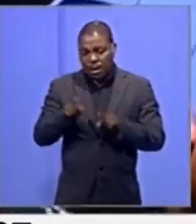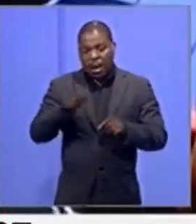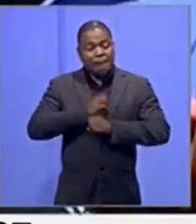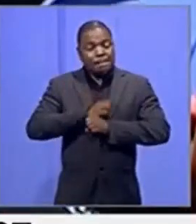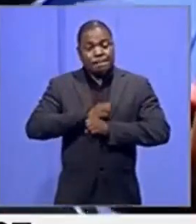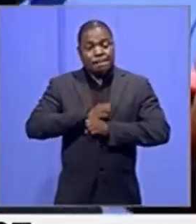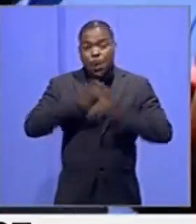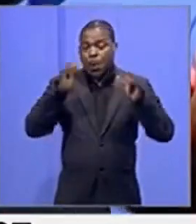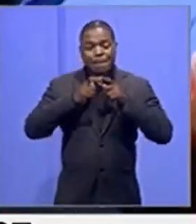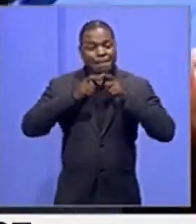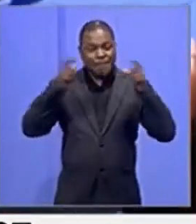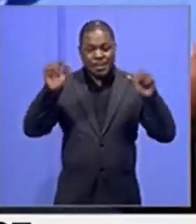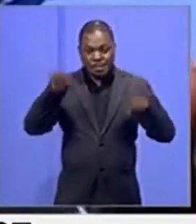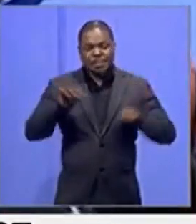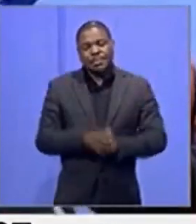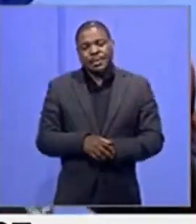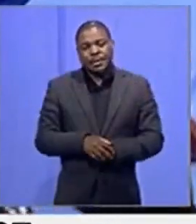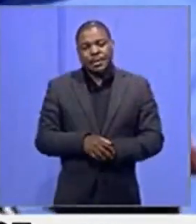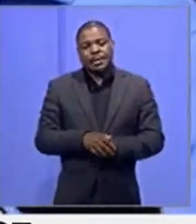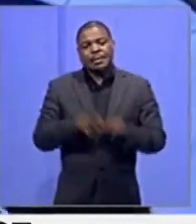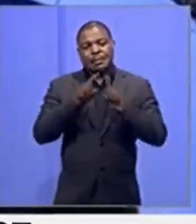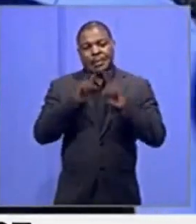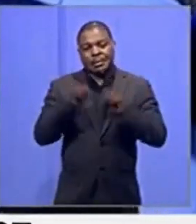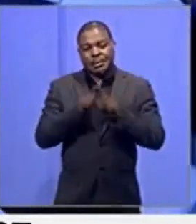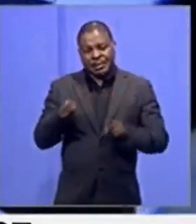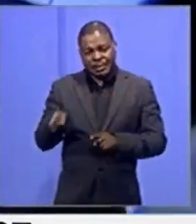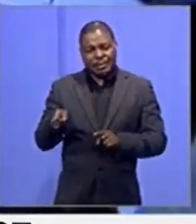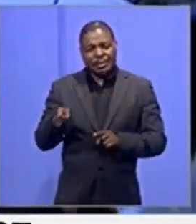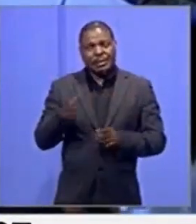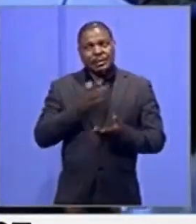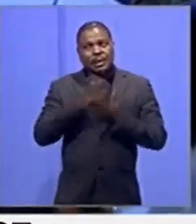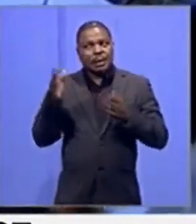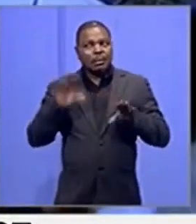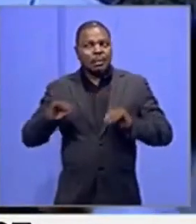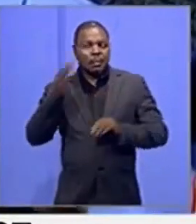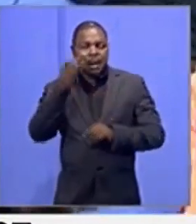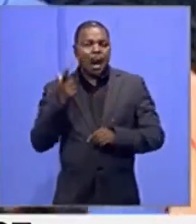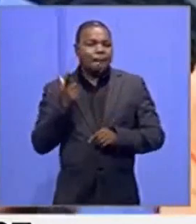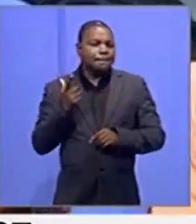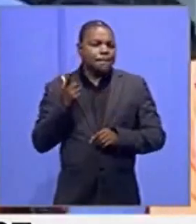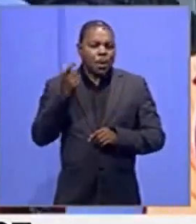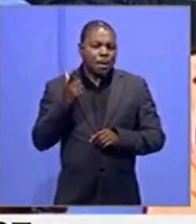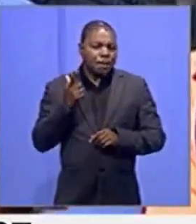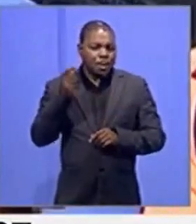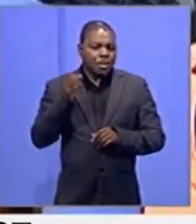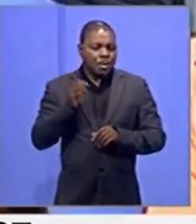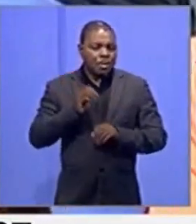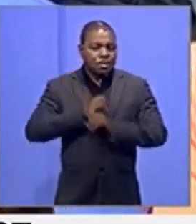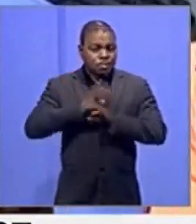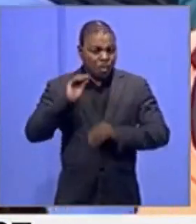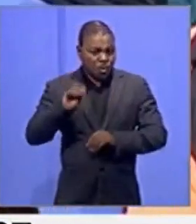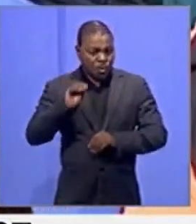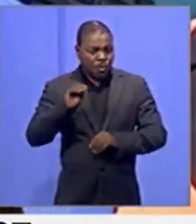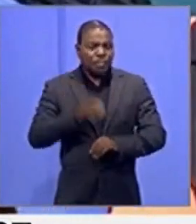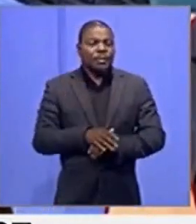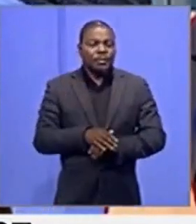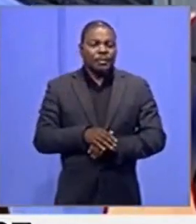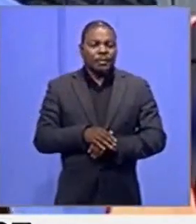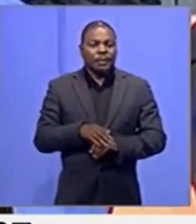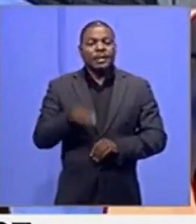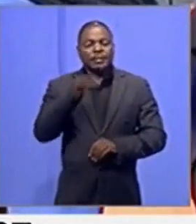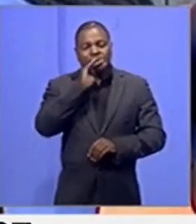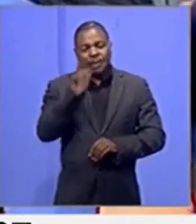powerful one. But this kind of erection, that there was firearm, gunshots after that, it does